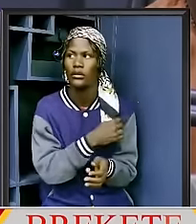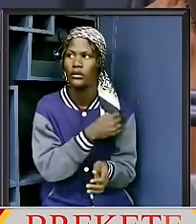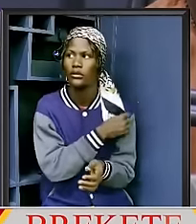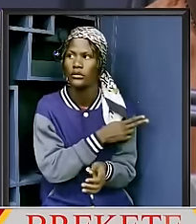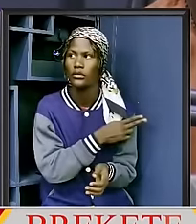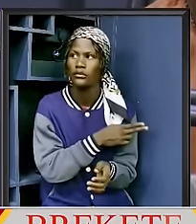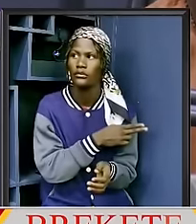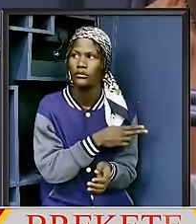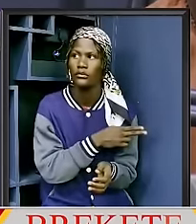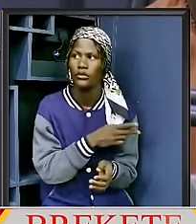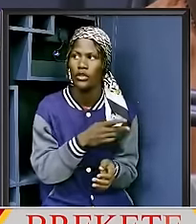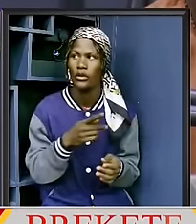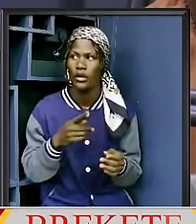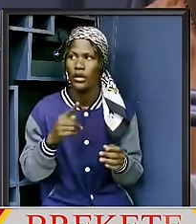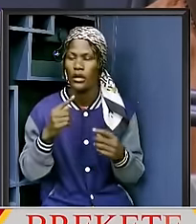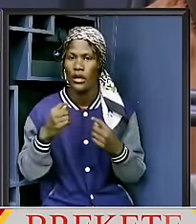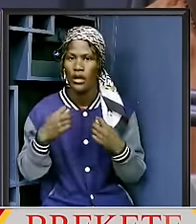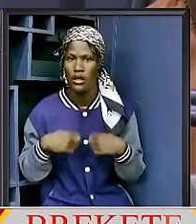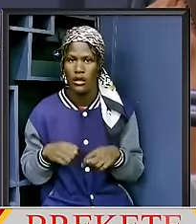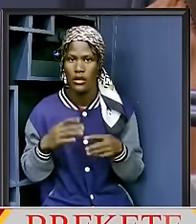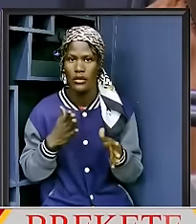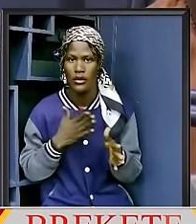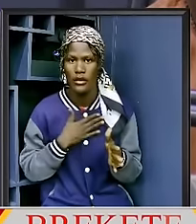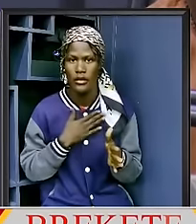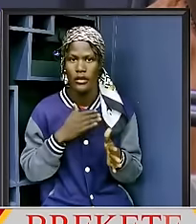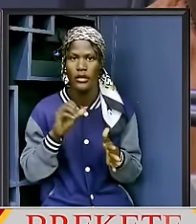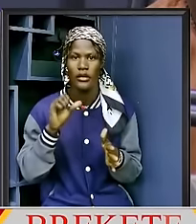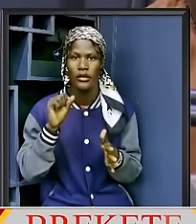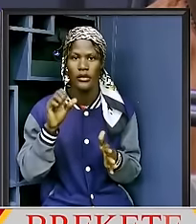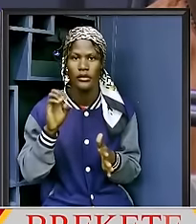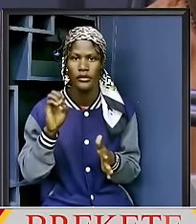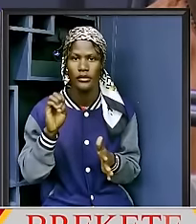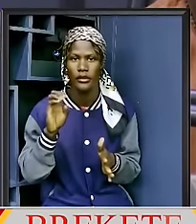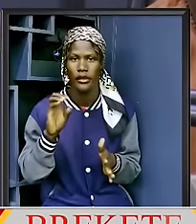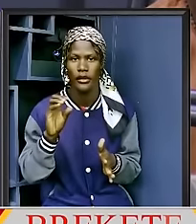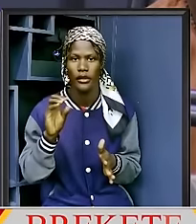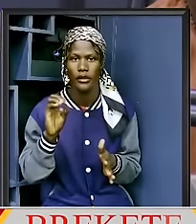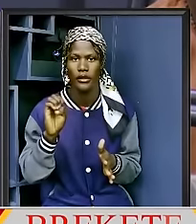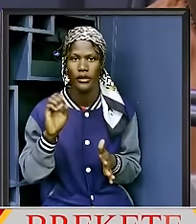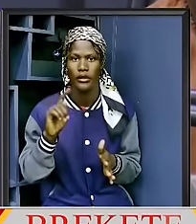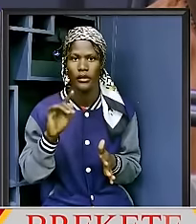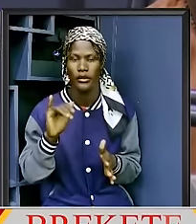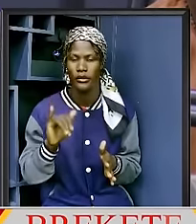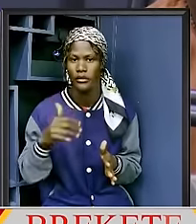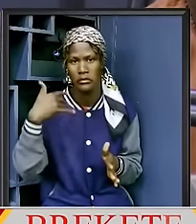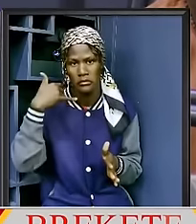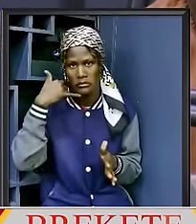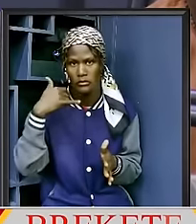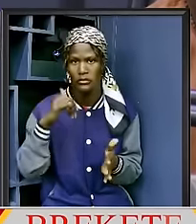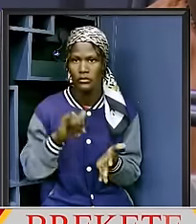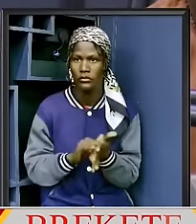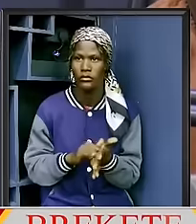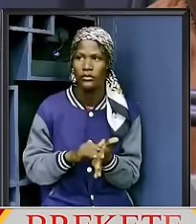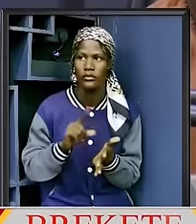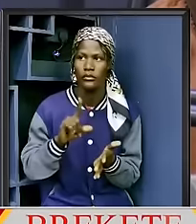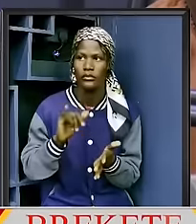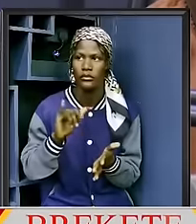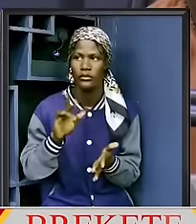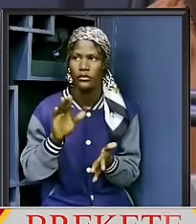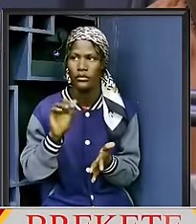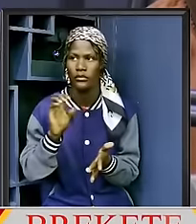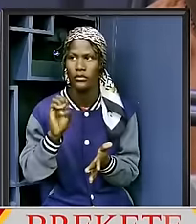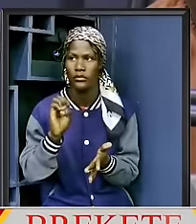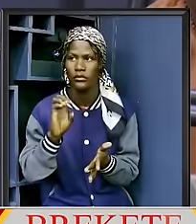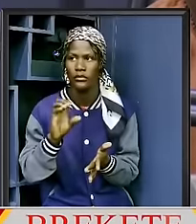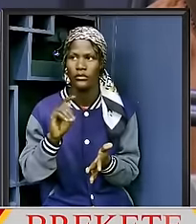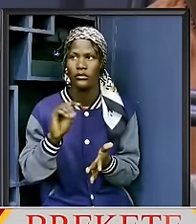So they were treating me. The secretary called me that the director wants to see me. And I said, I snapped myself.